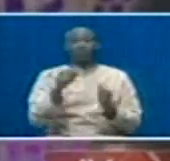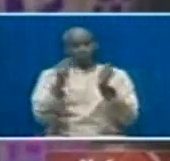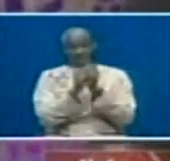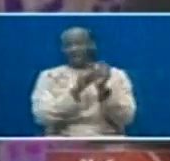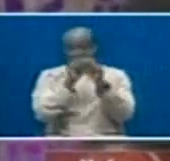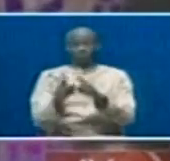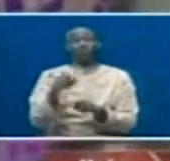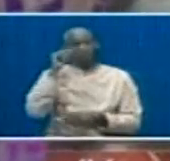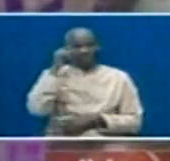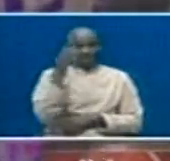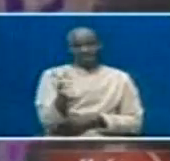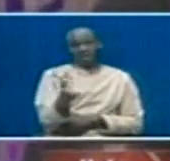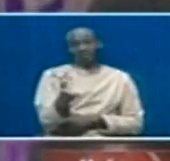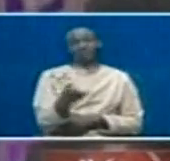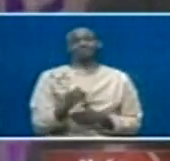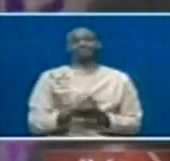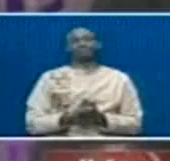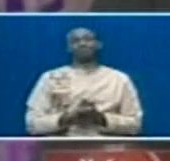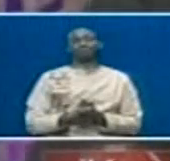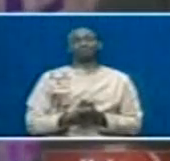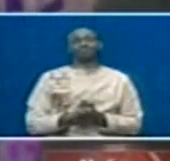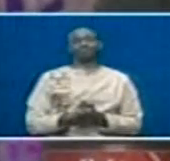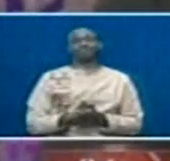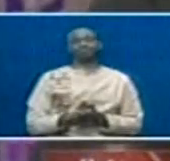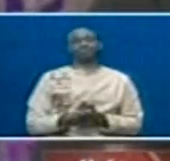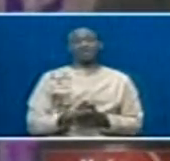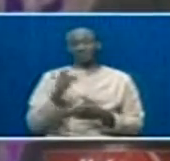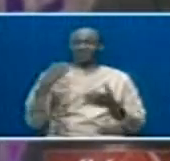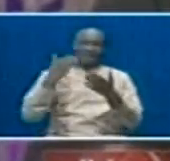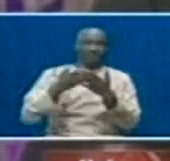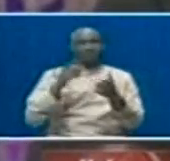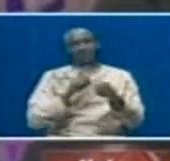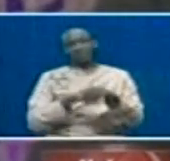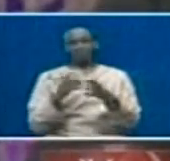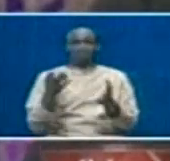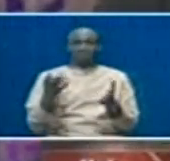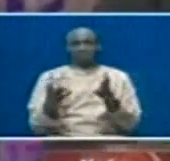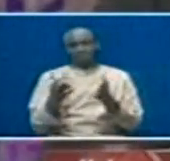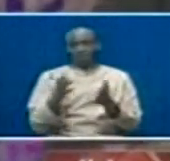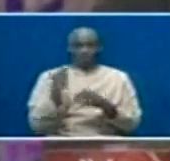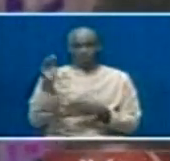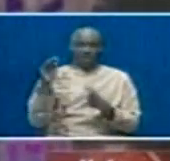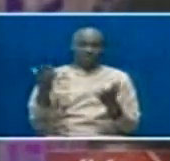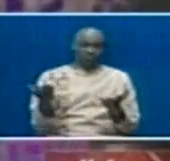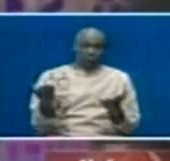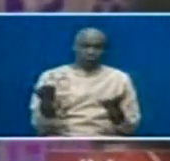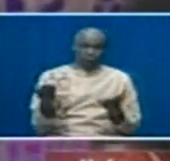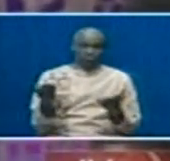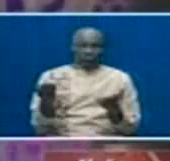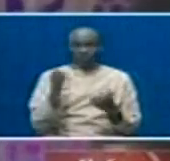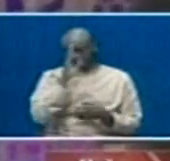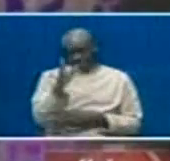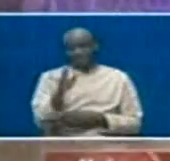to Mombasa on a Turkish airline. Mm. So he'll arrive like the morning of Sunday.